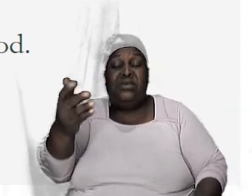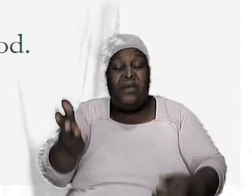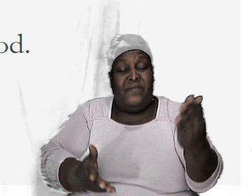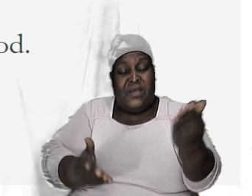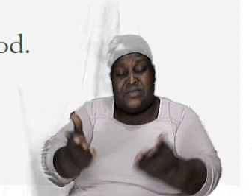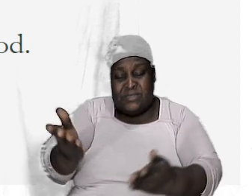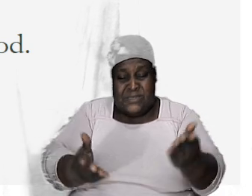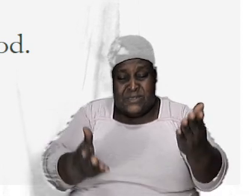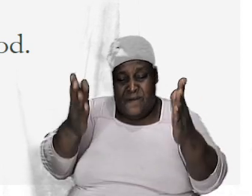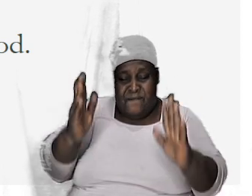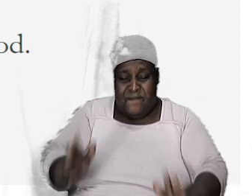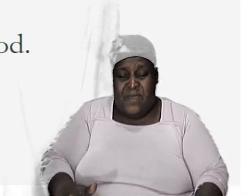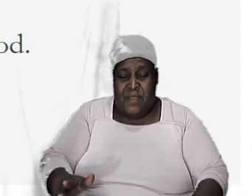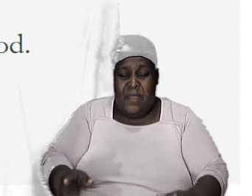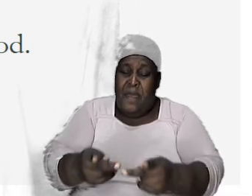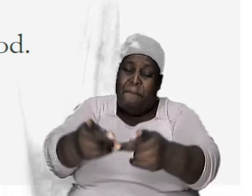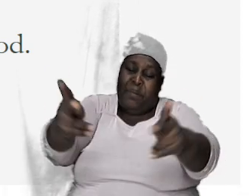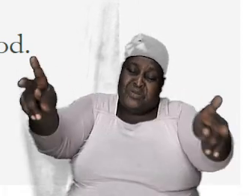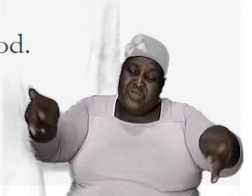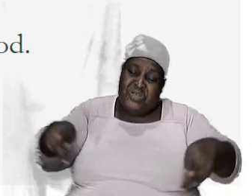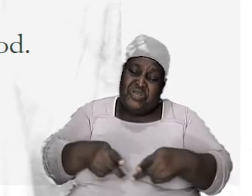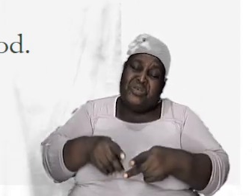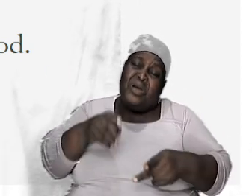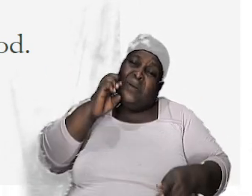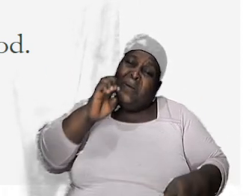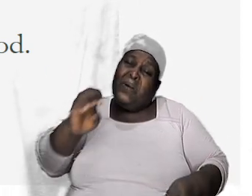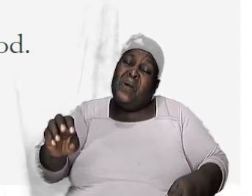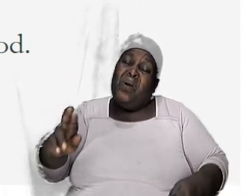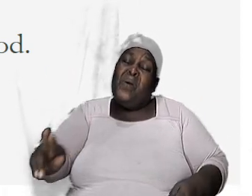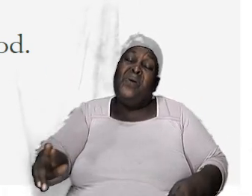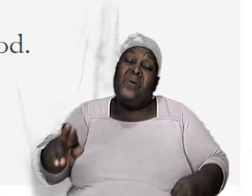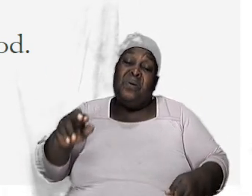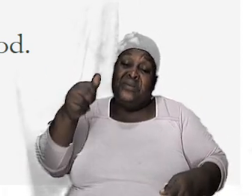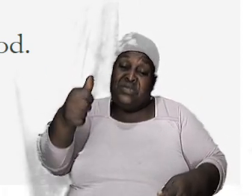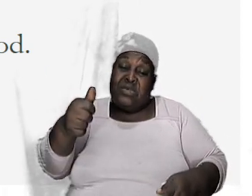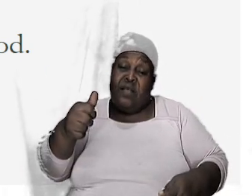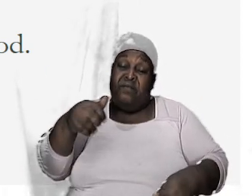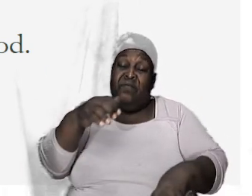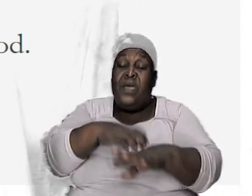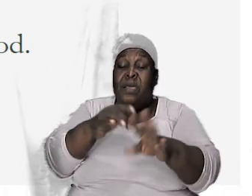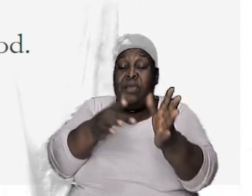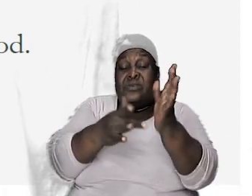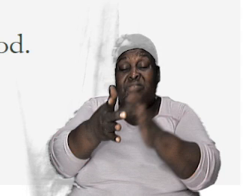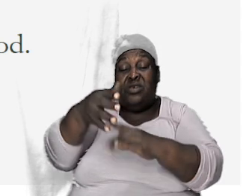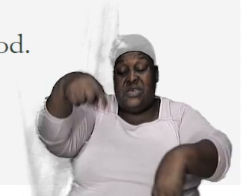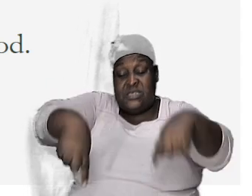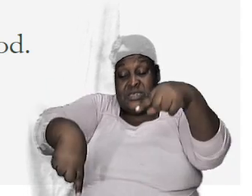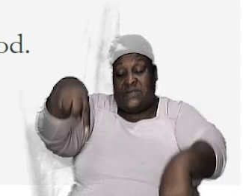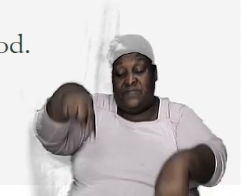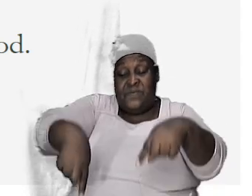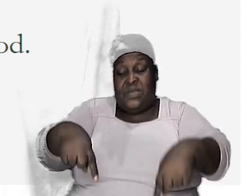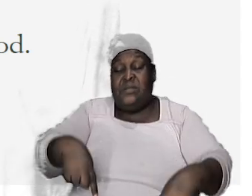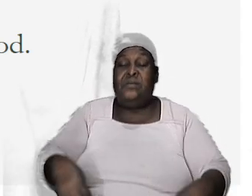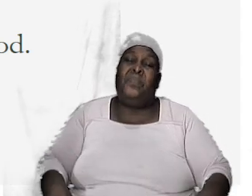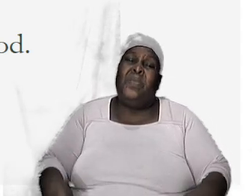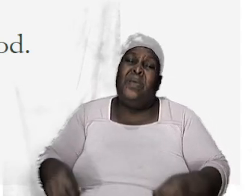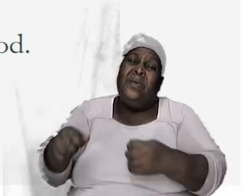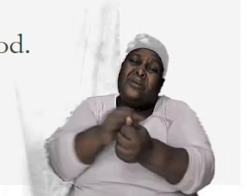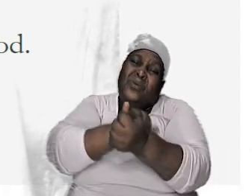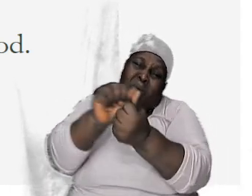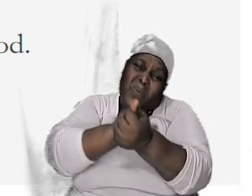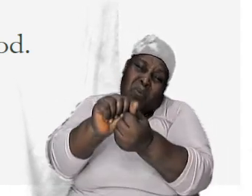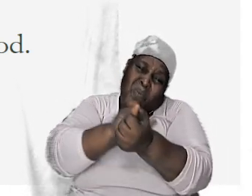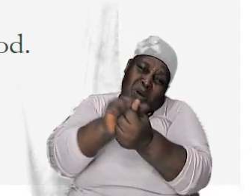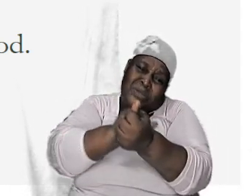positioned herself at his feet. And she did what the servant would have done when somebody comes to the house. Amen. What she did? She washed his